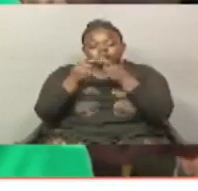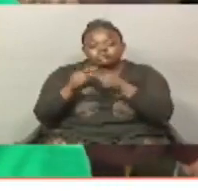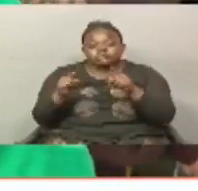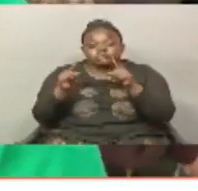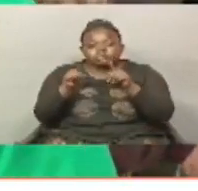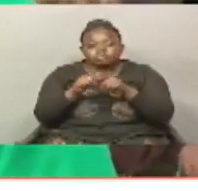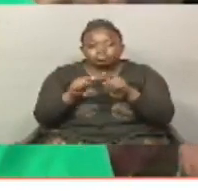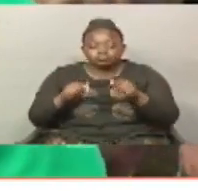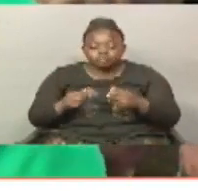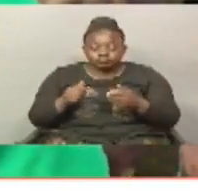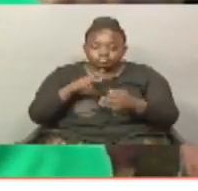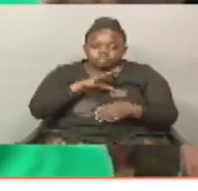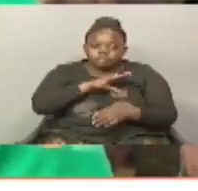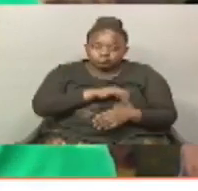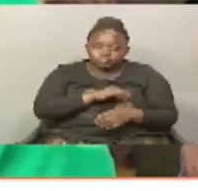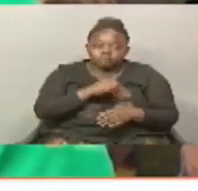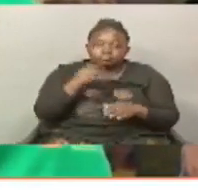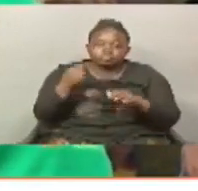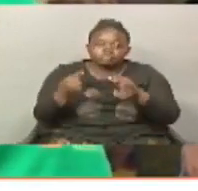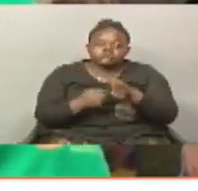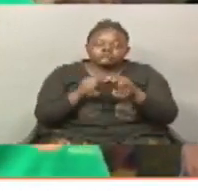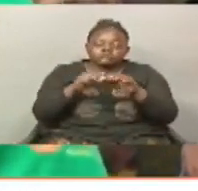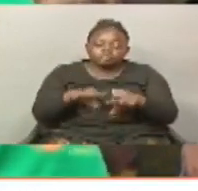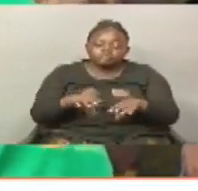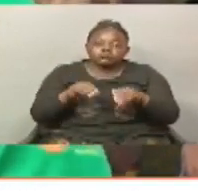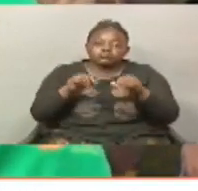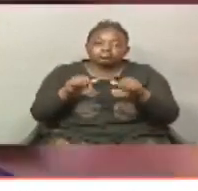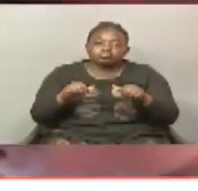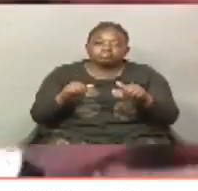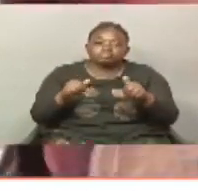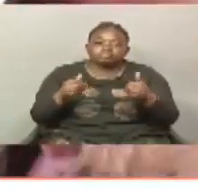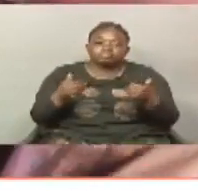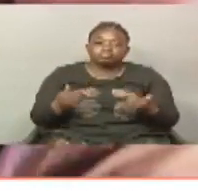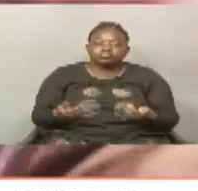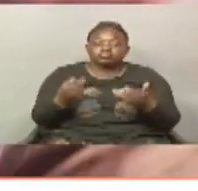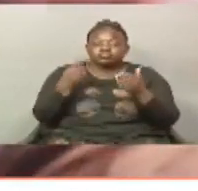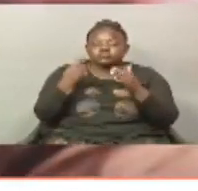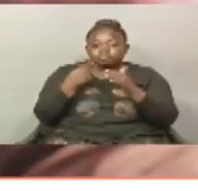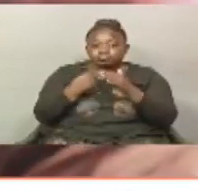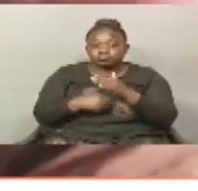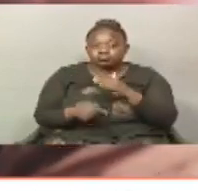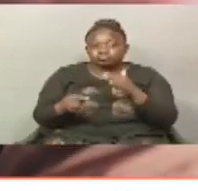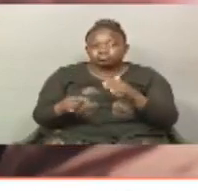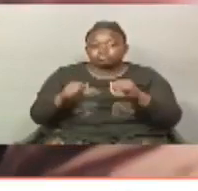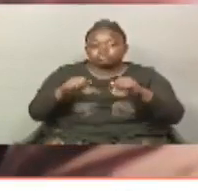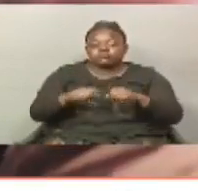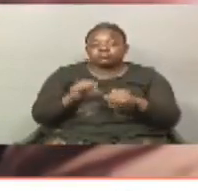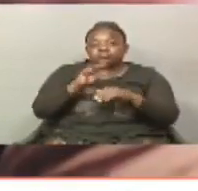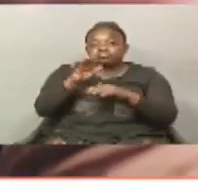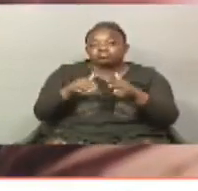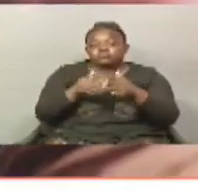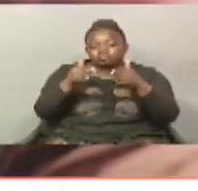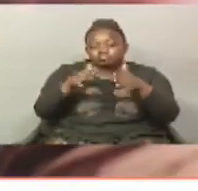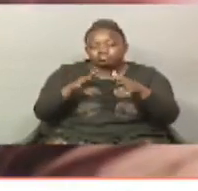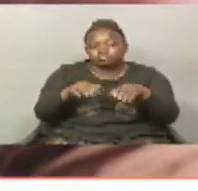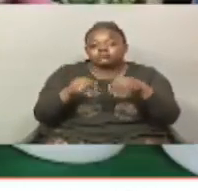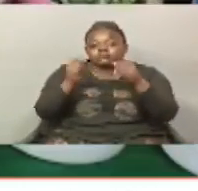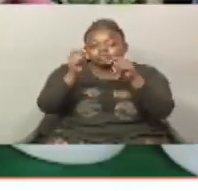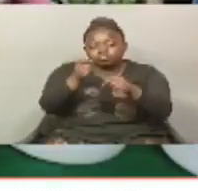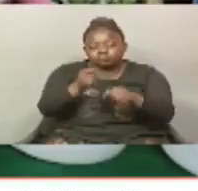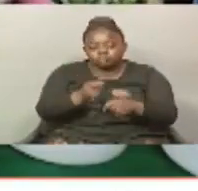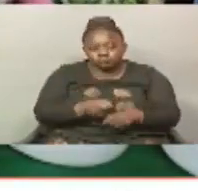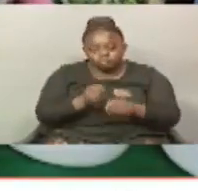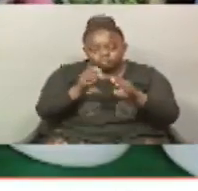ate nga zigumira n'embeera y'ettaka ery'ebbi oba ekkalu. Agambye nti abakugu bonna weebali okuwa abalimi